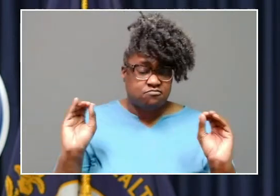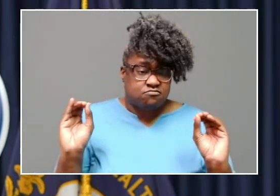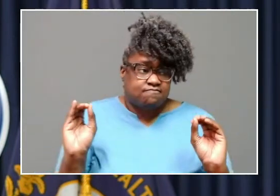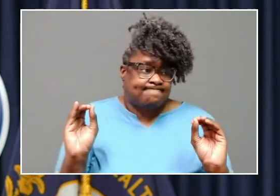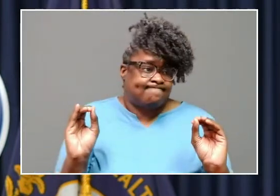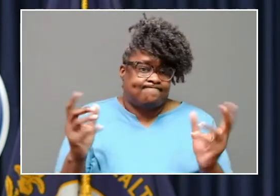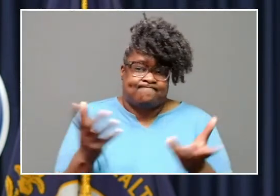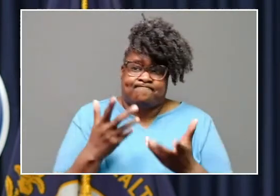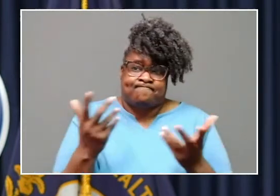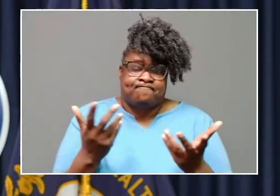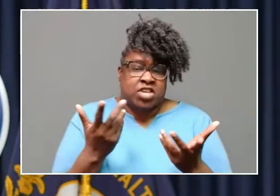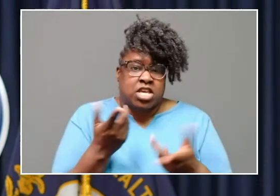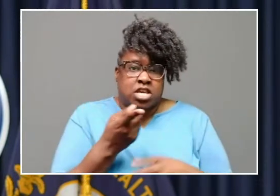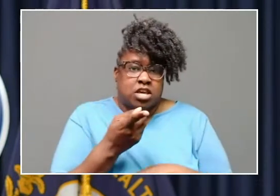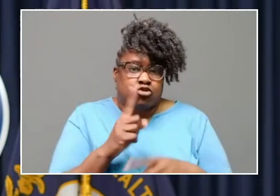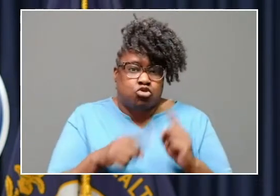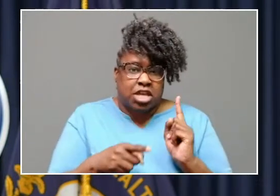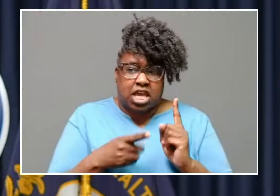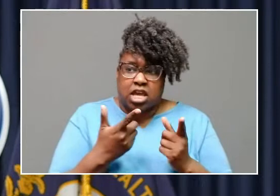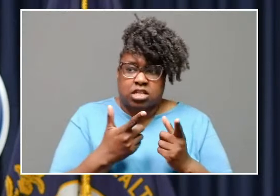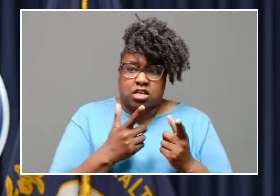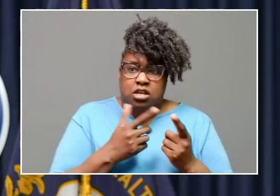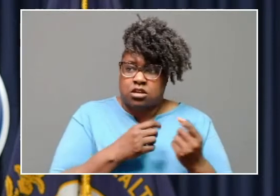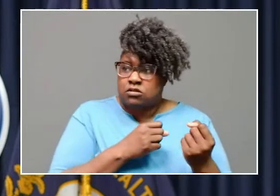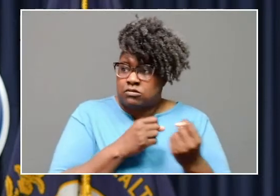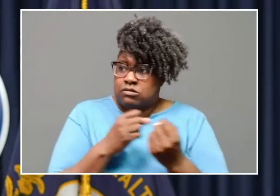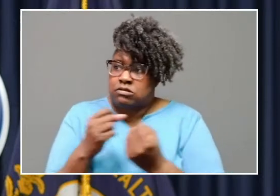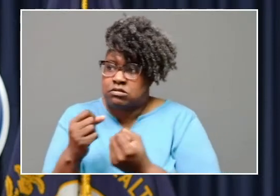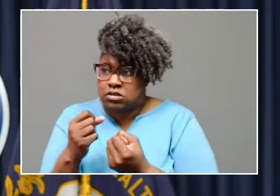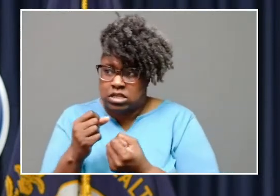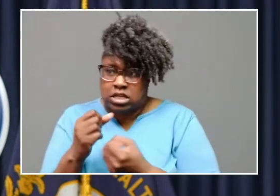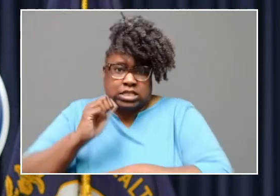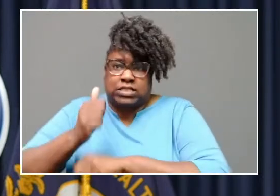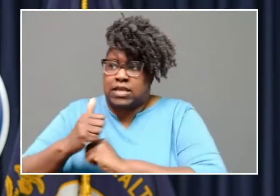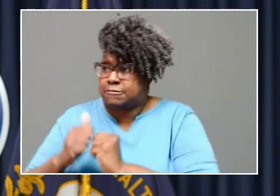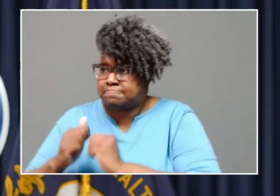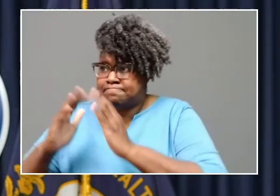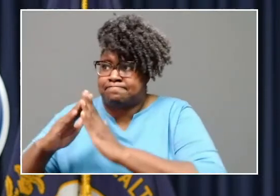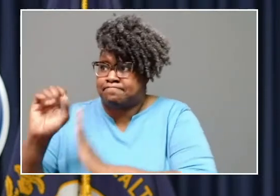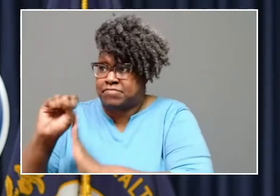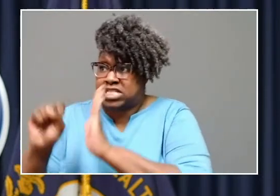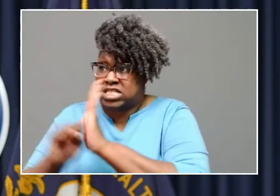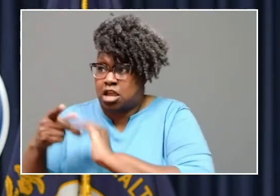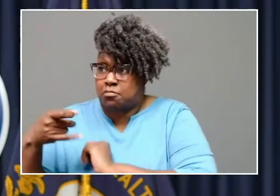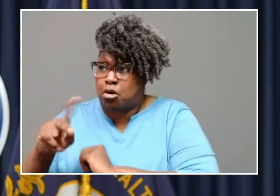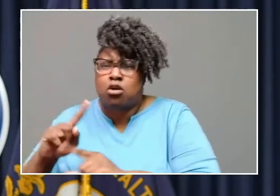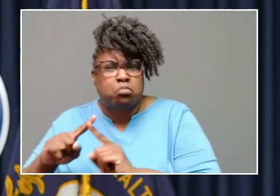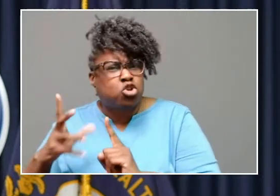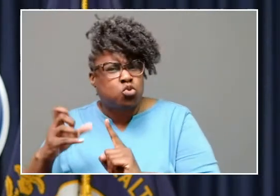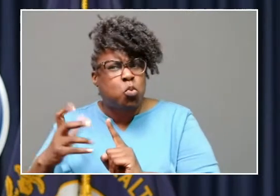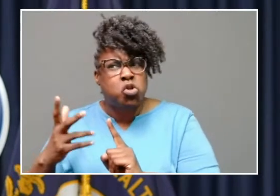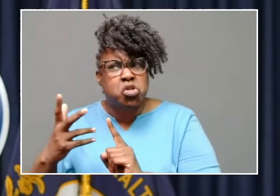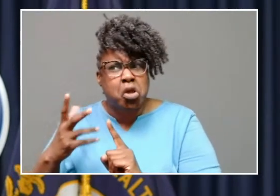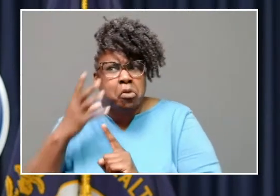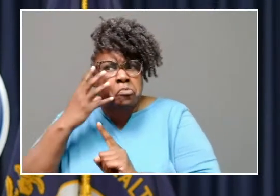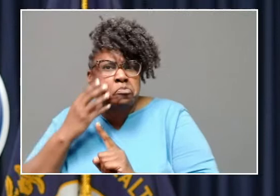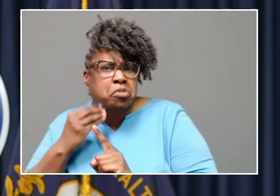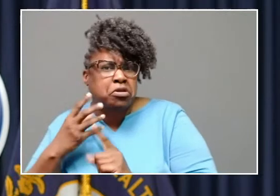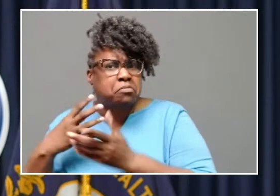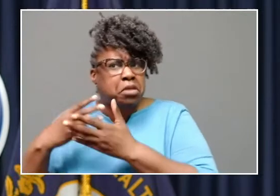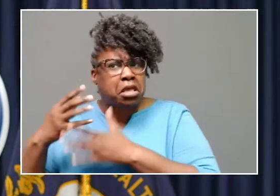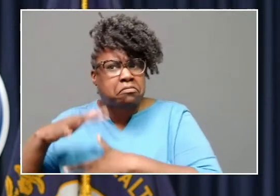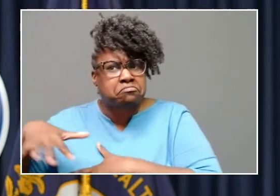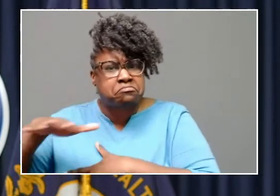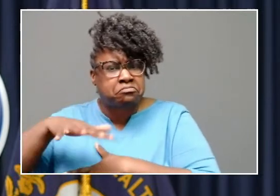the ability to travel that way and set up in a state park, would you still want that experience? But the last thing we're willing to do, which I offered